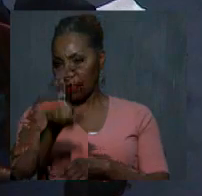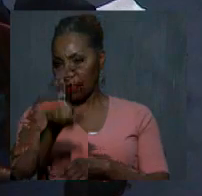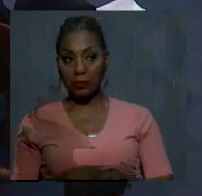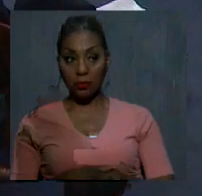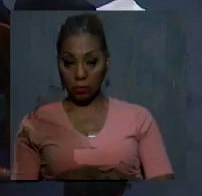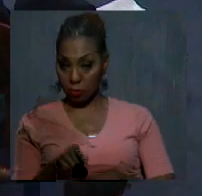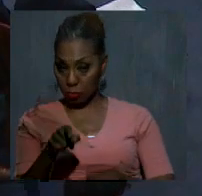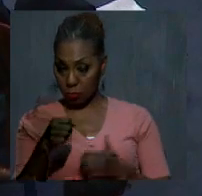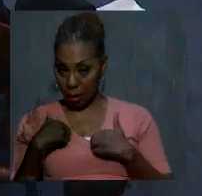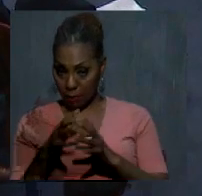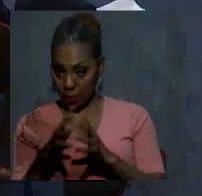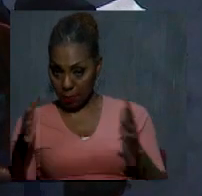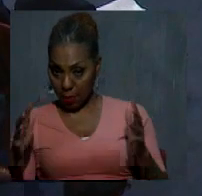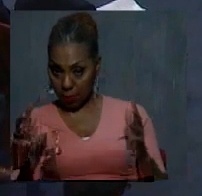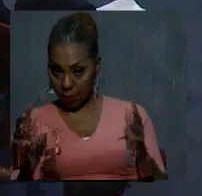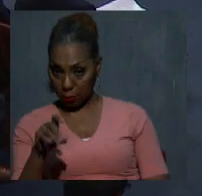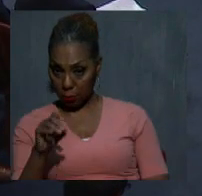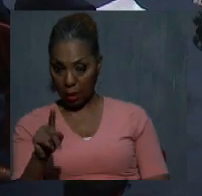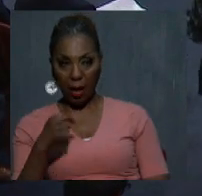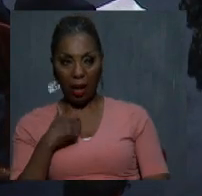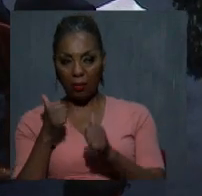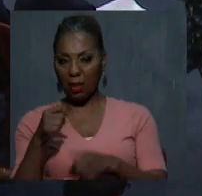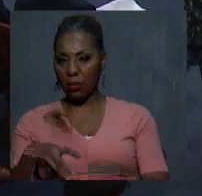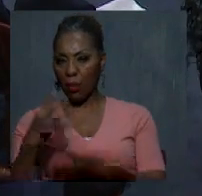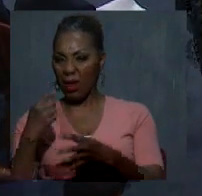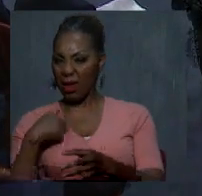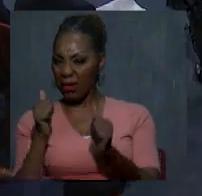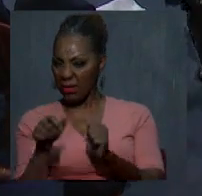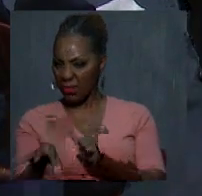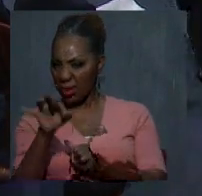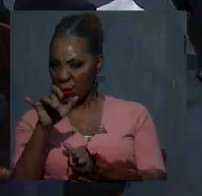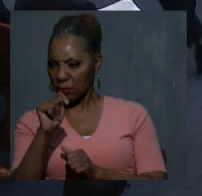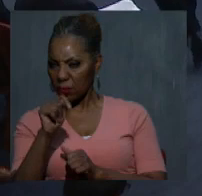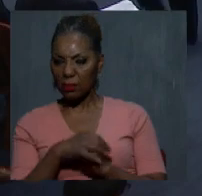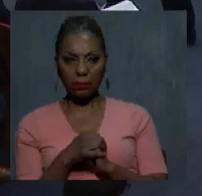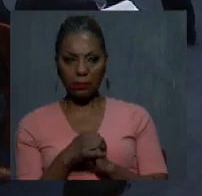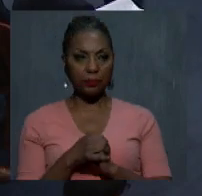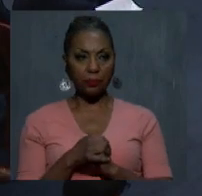You know, I can go pull it up.